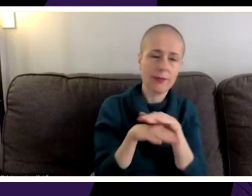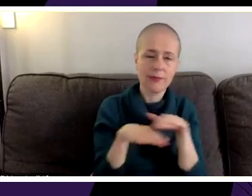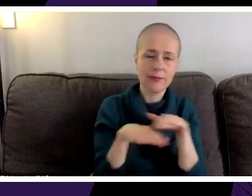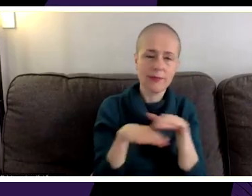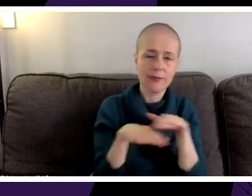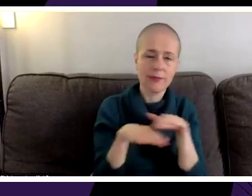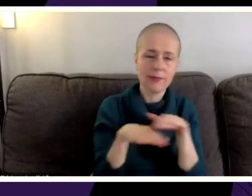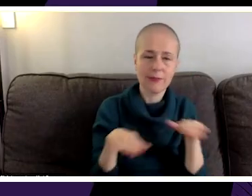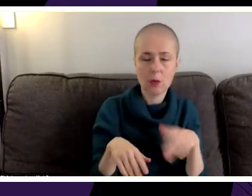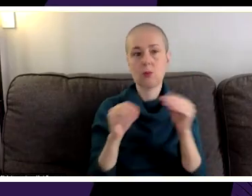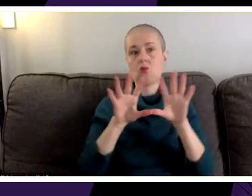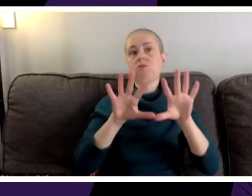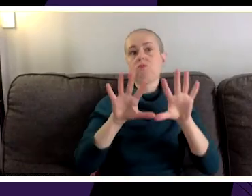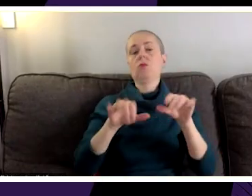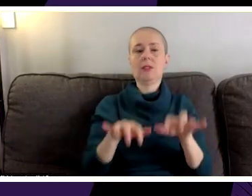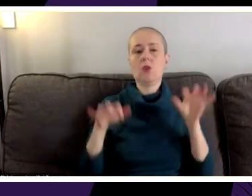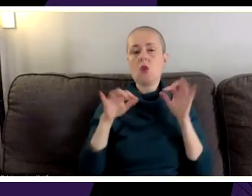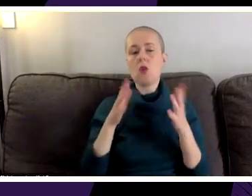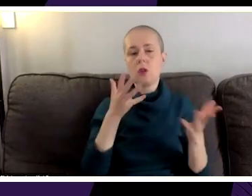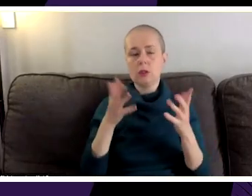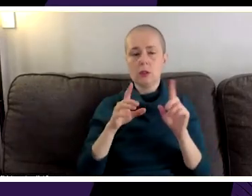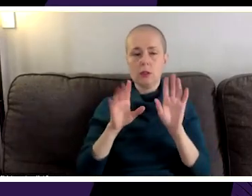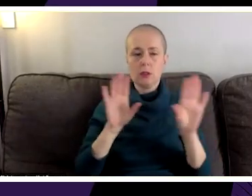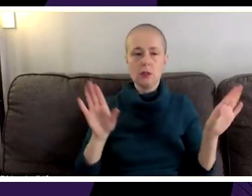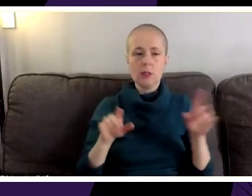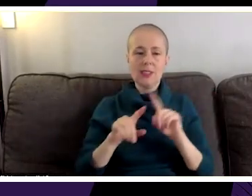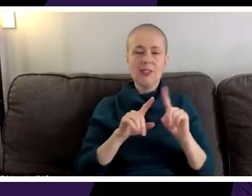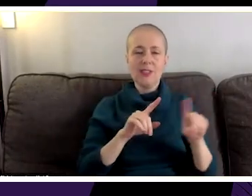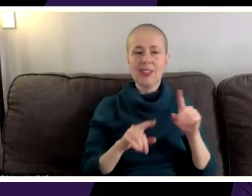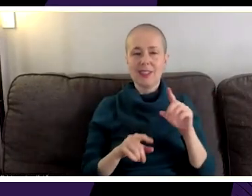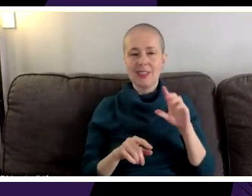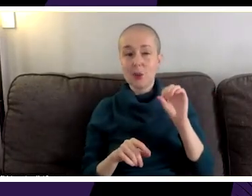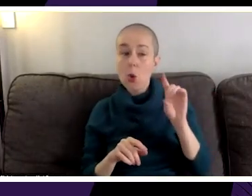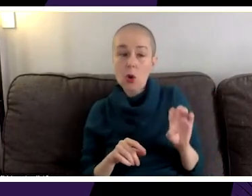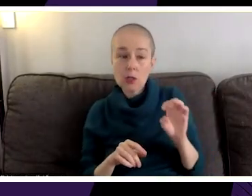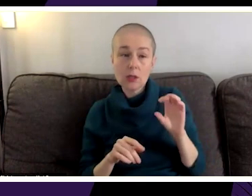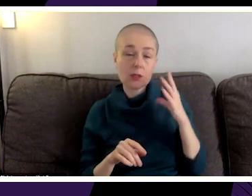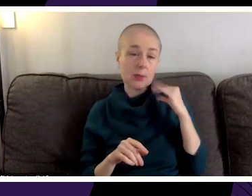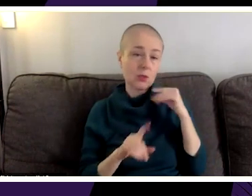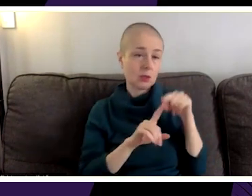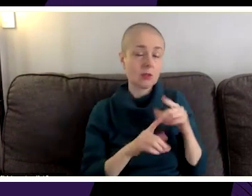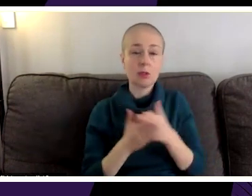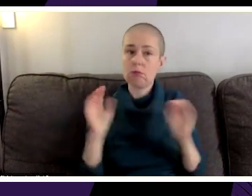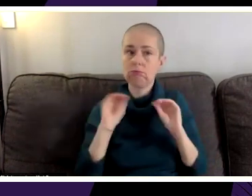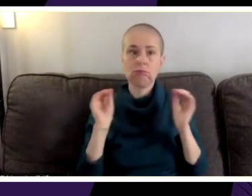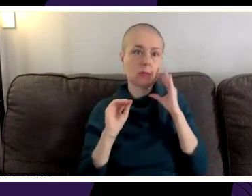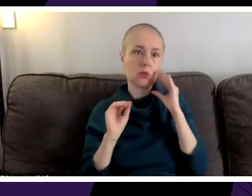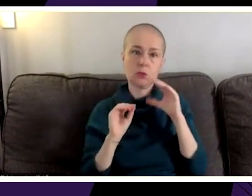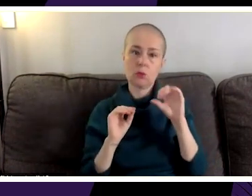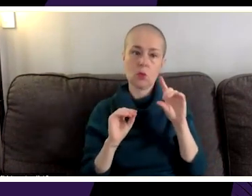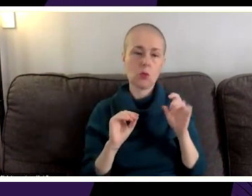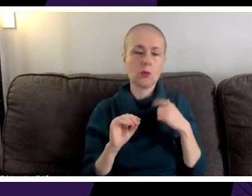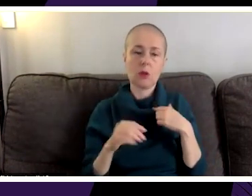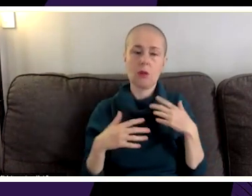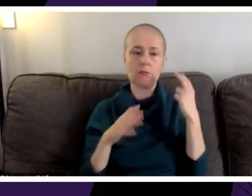different approaches from lots of different people with different coding backgrounds. So some people who had never coded before were able to get into